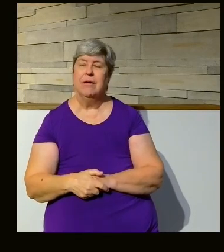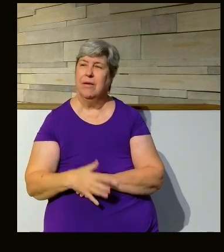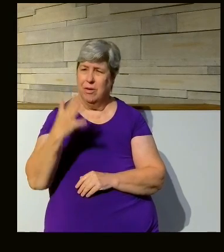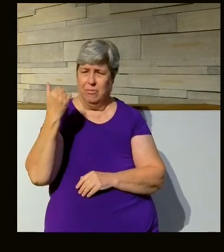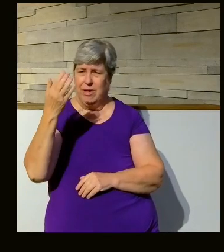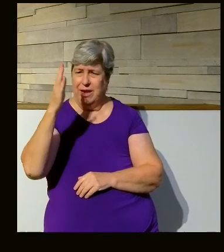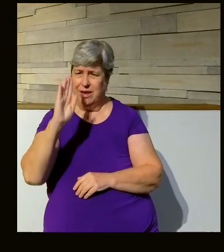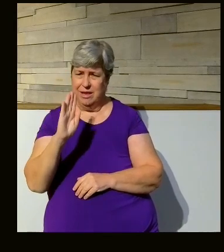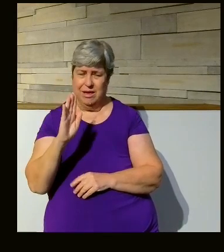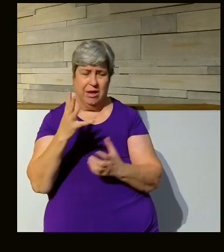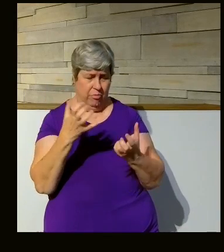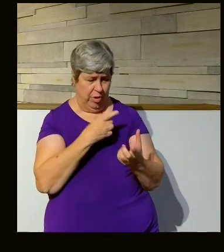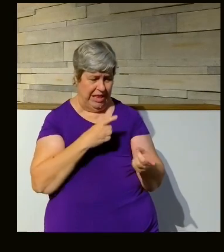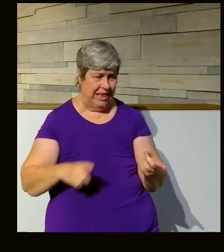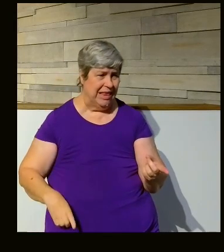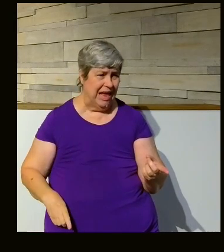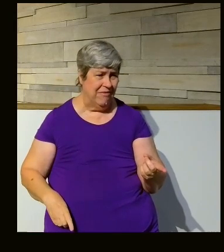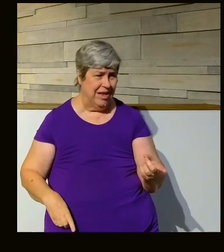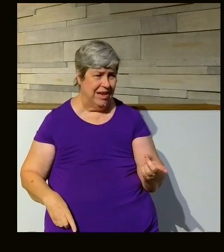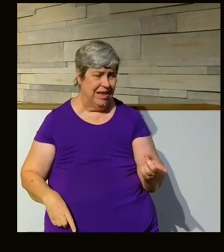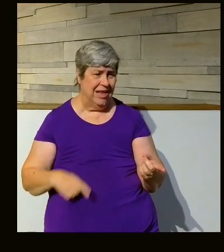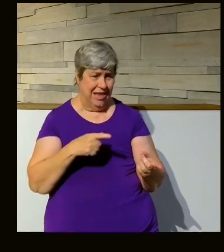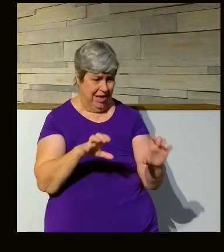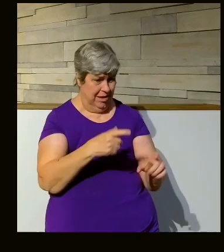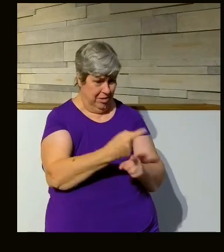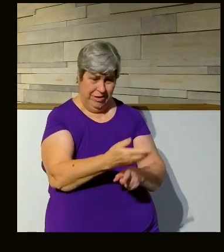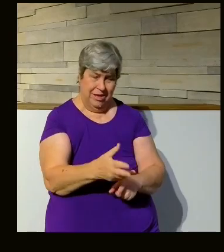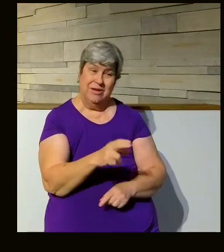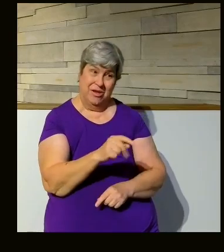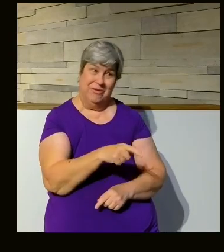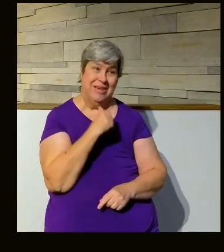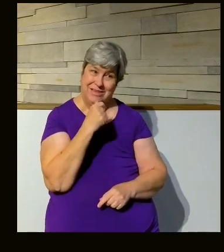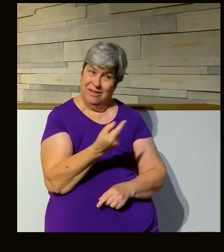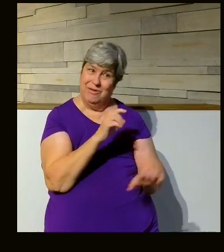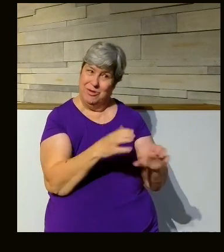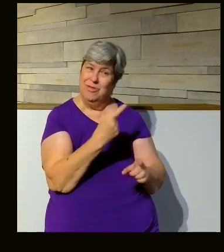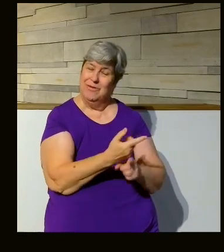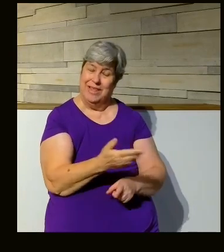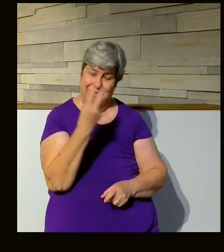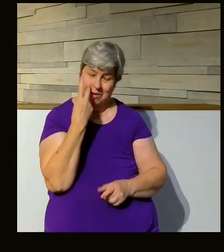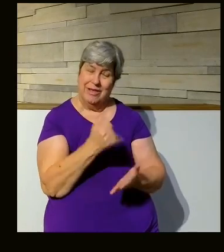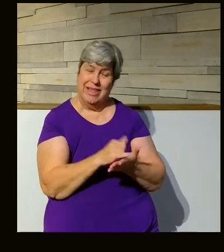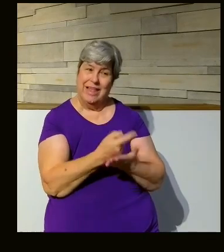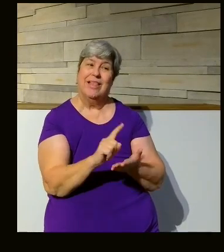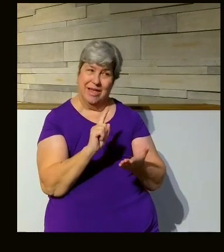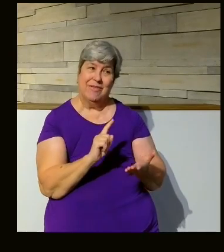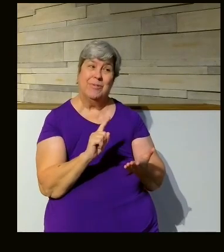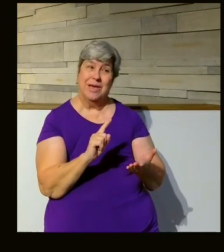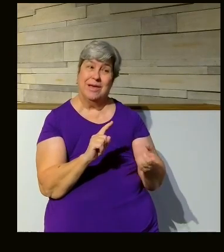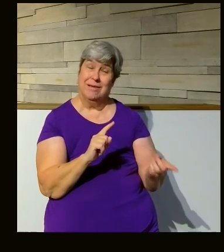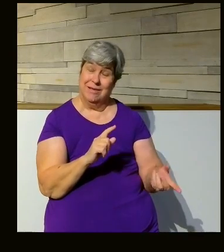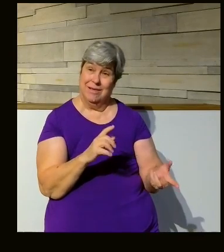Why did God want David? It's because he's a guy that does the right things? No. We saw that last week, right? That was